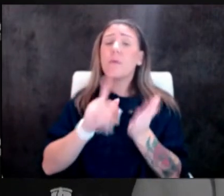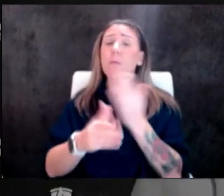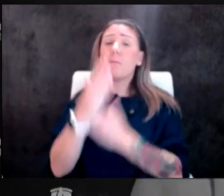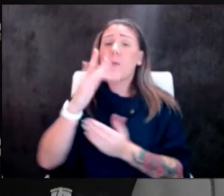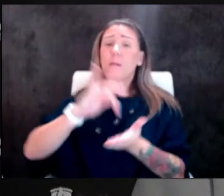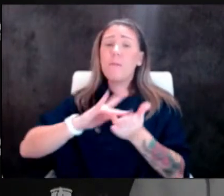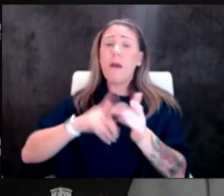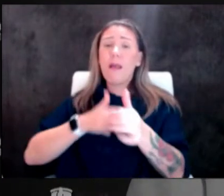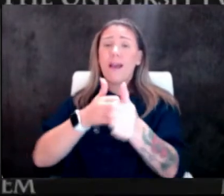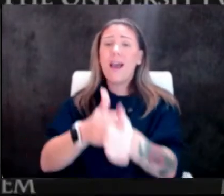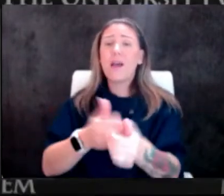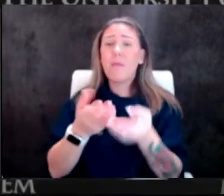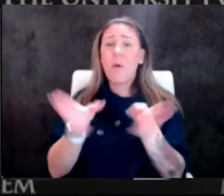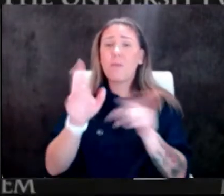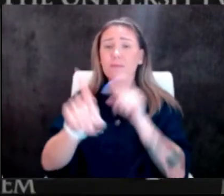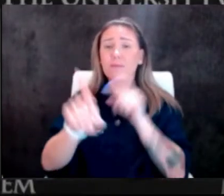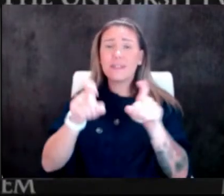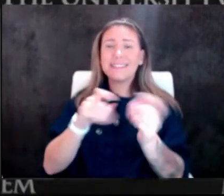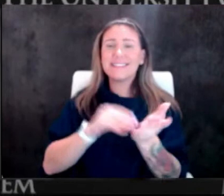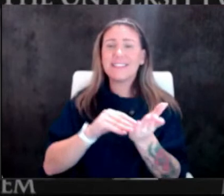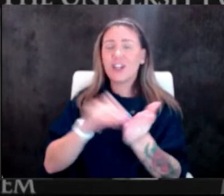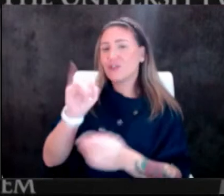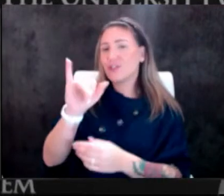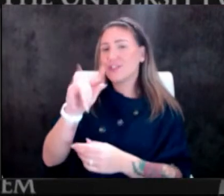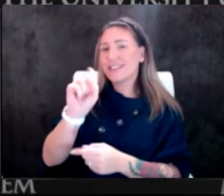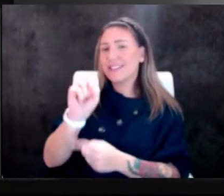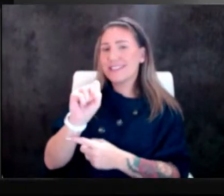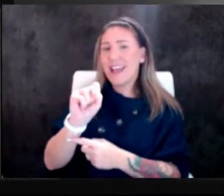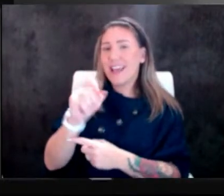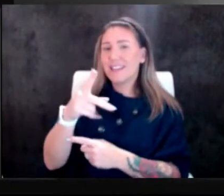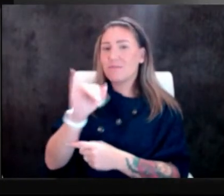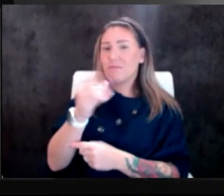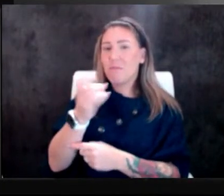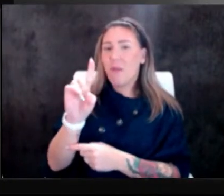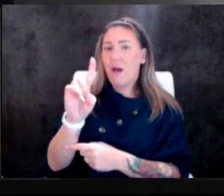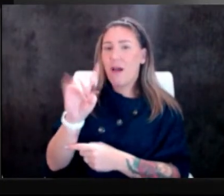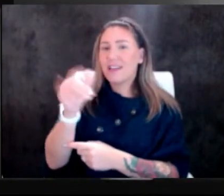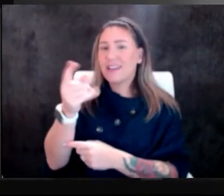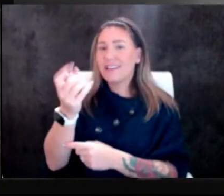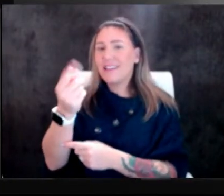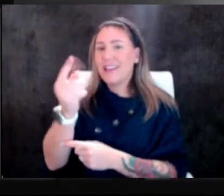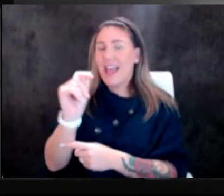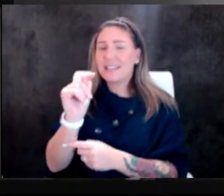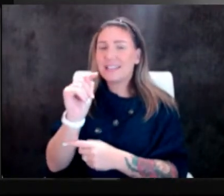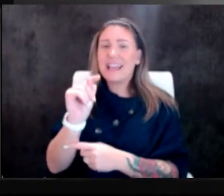with Dr. Stites podcasts. Now everywhere podcasts are available.